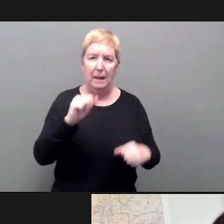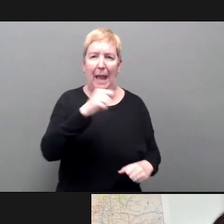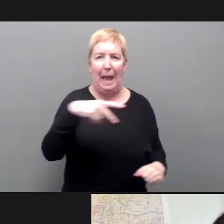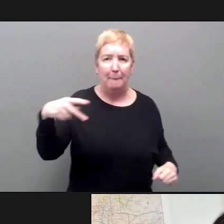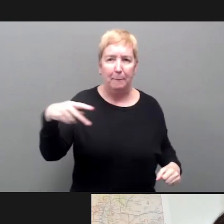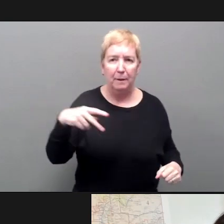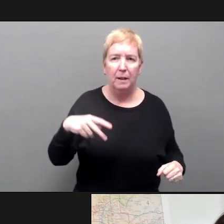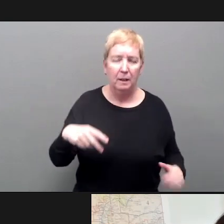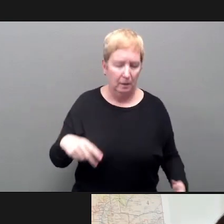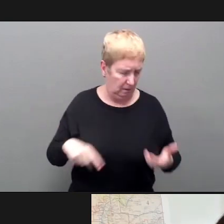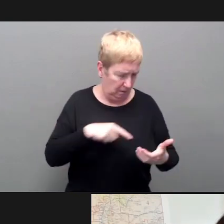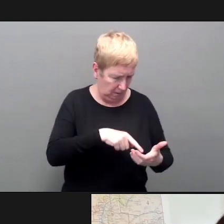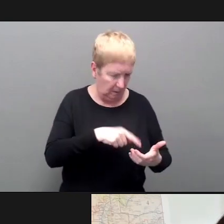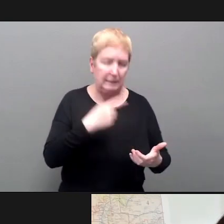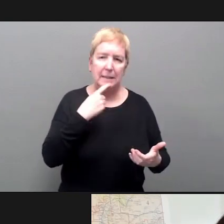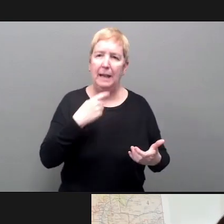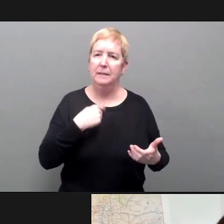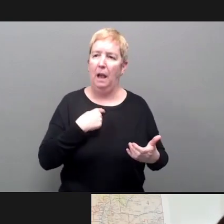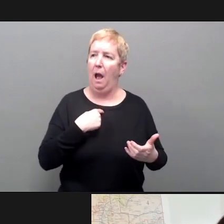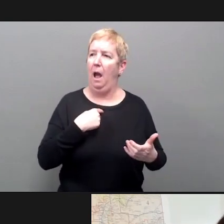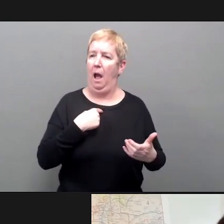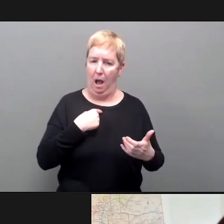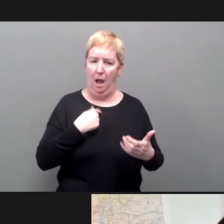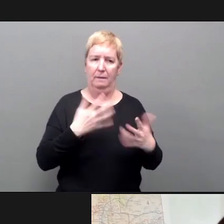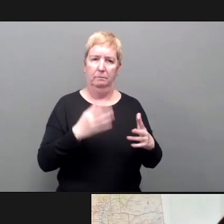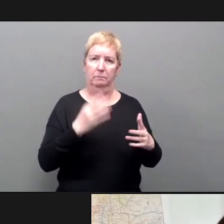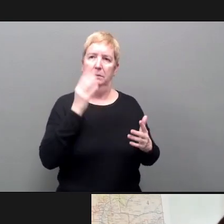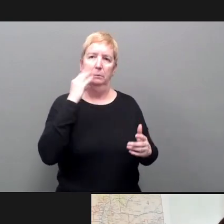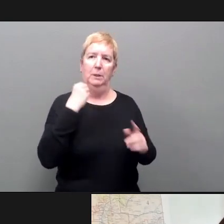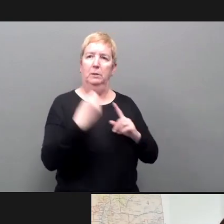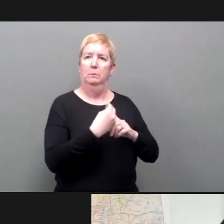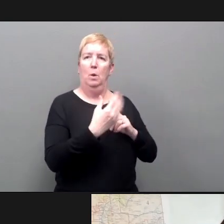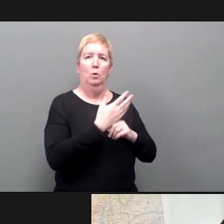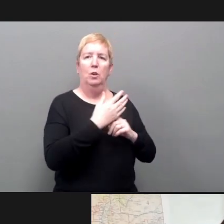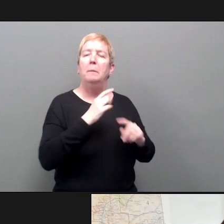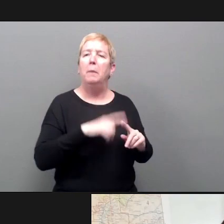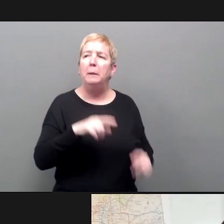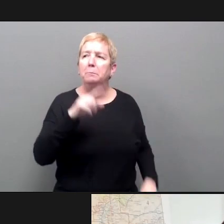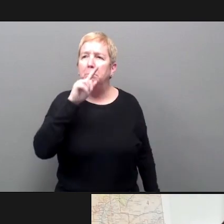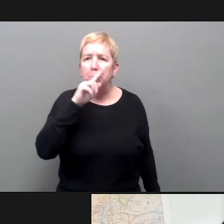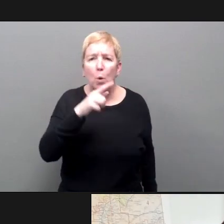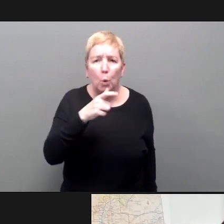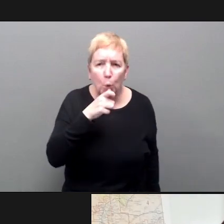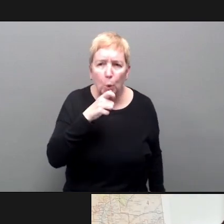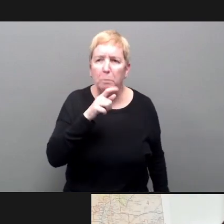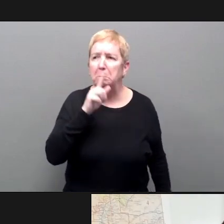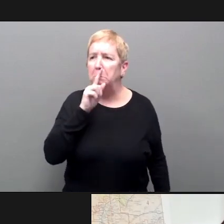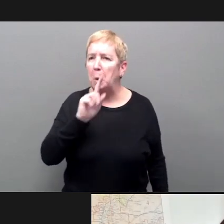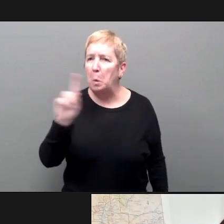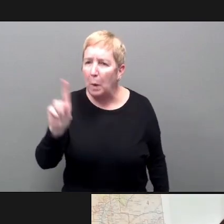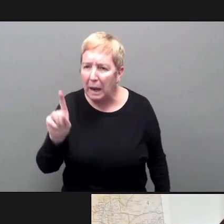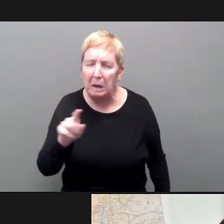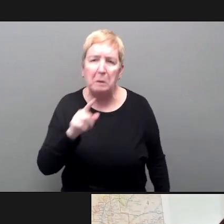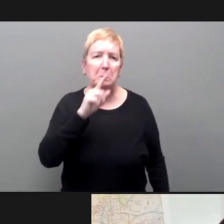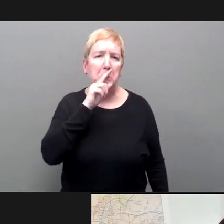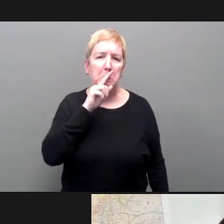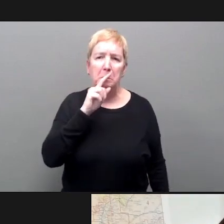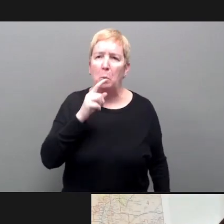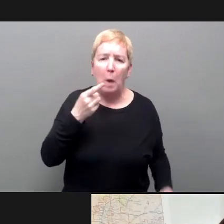a exposure. There's no way to know who that is, when it was, where it was. So it's highly anonymous.